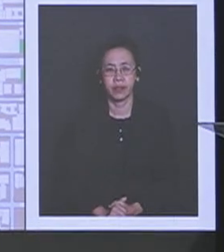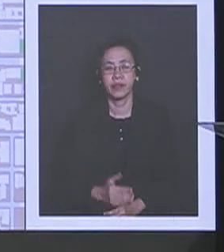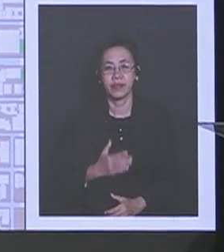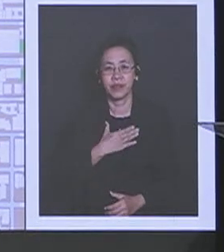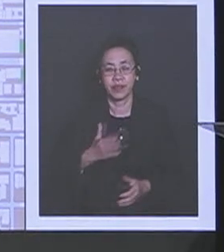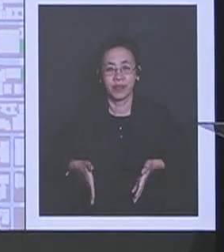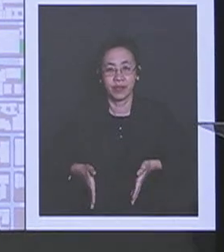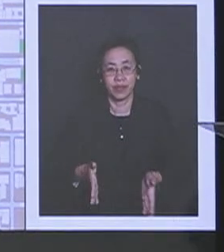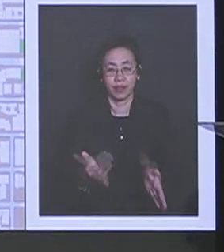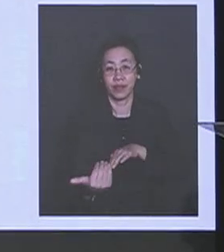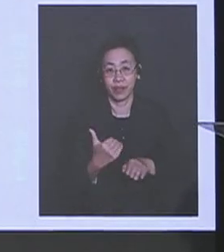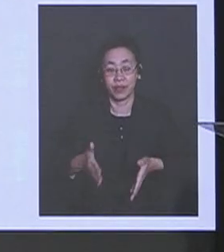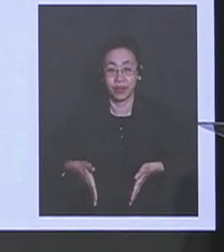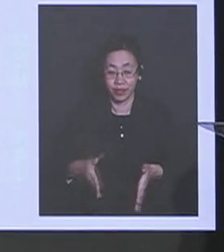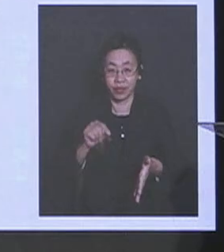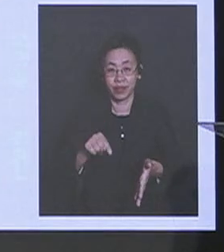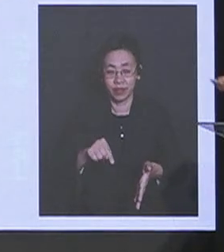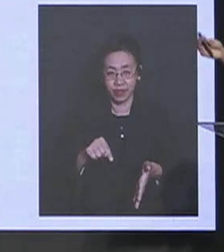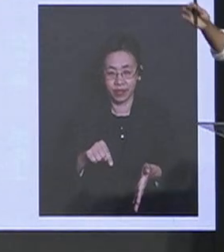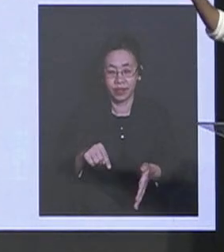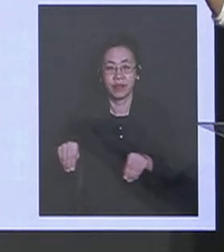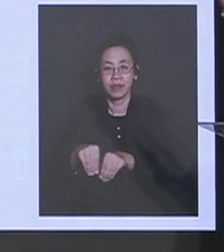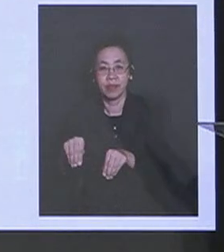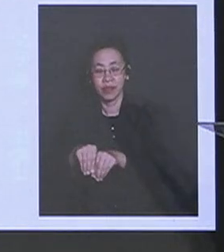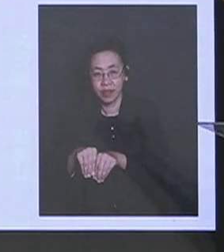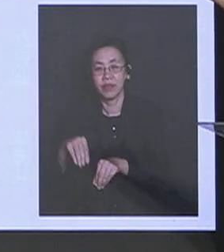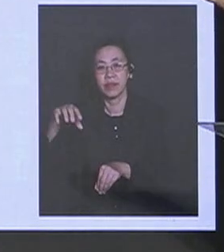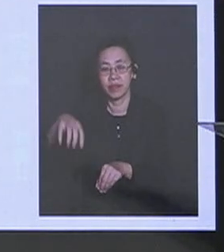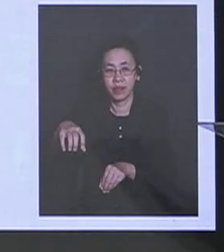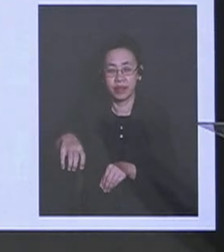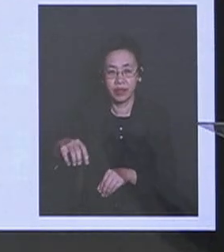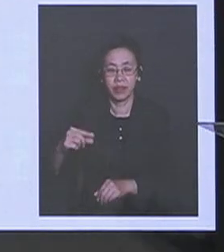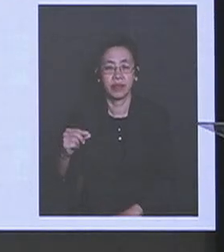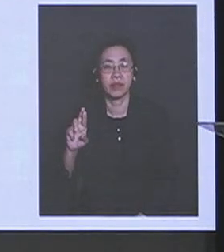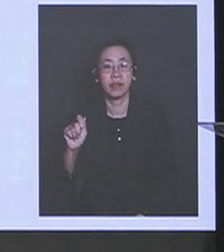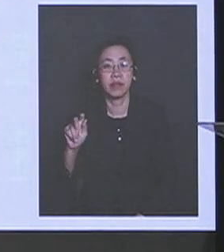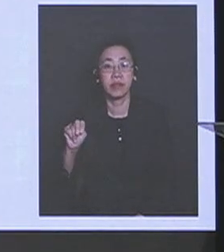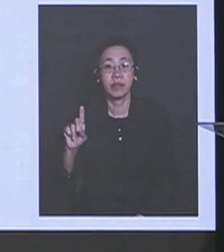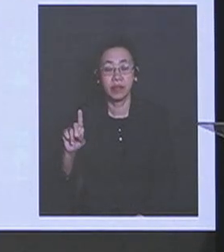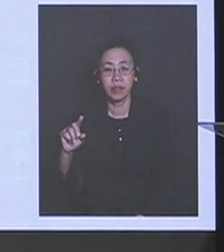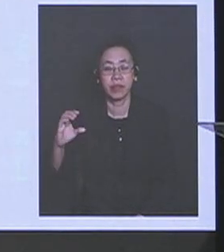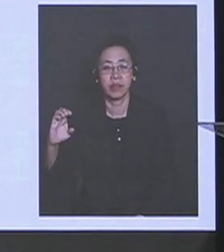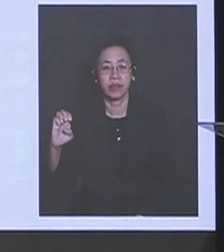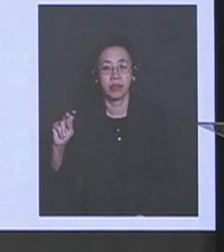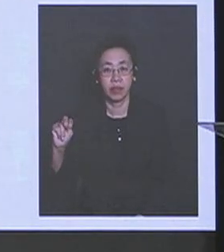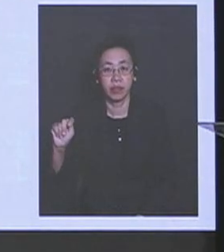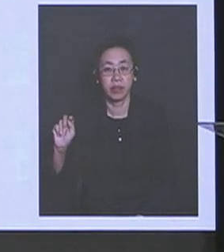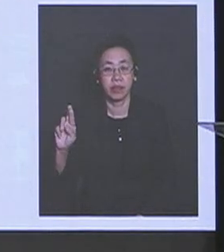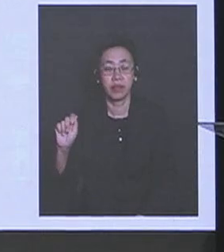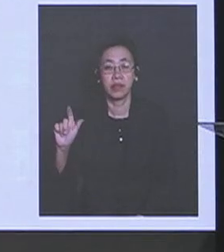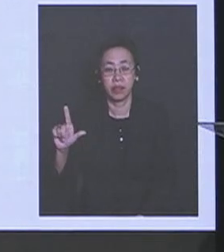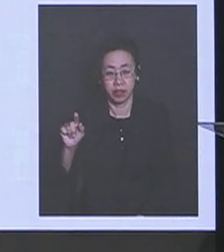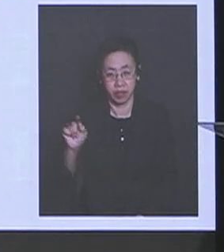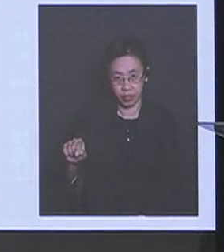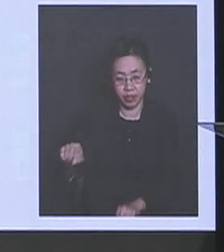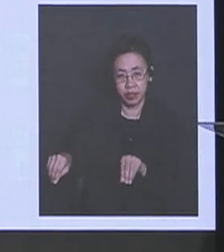immediately next to Grand Central, and looked at, well, I think maybe here's an opportunity where we just remove cars